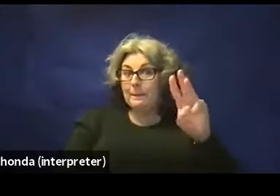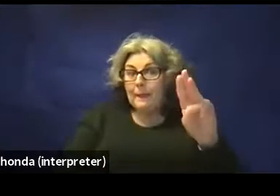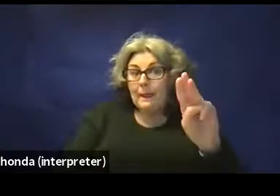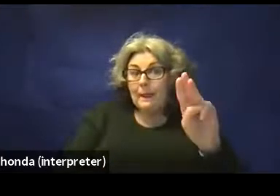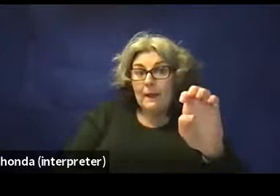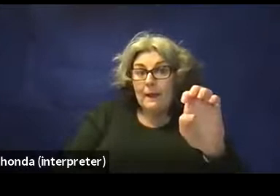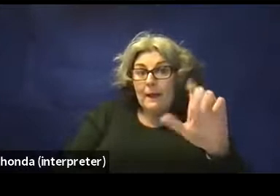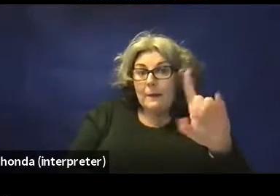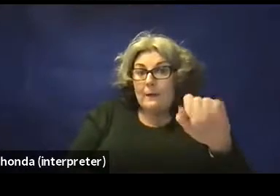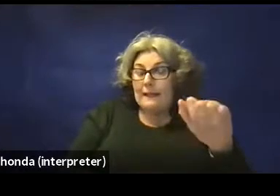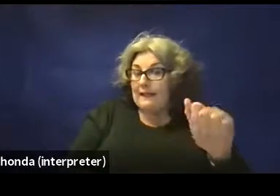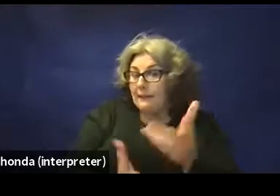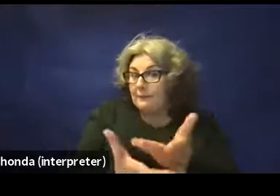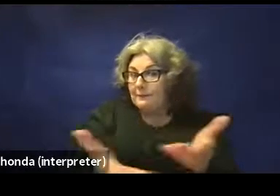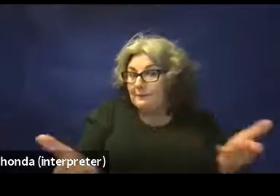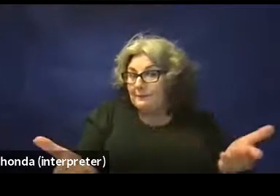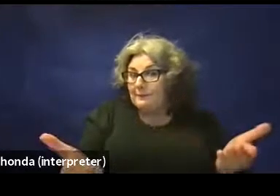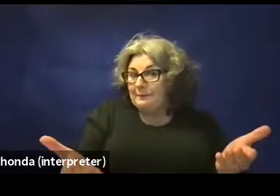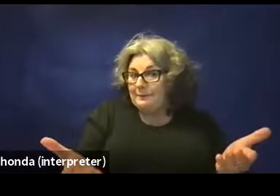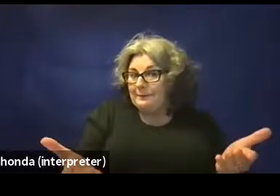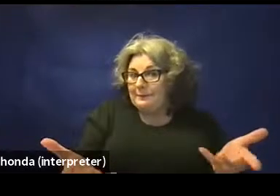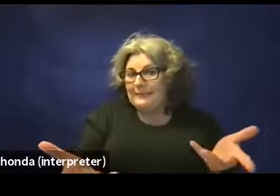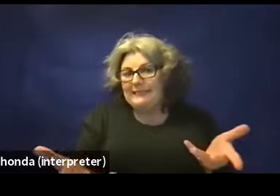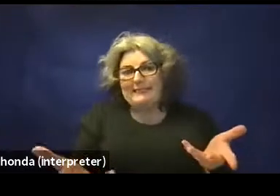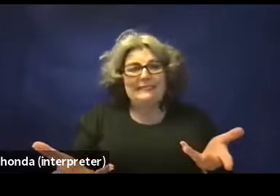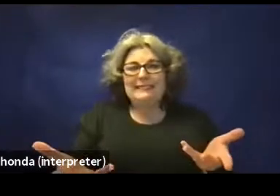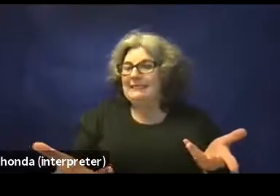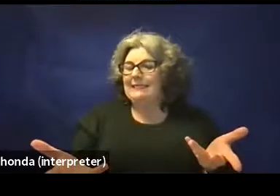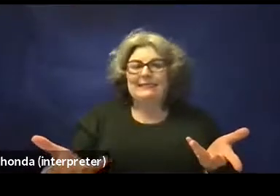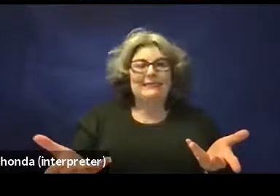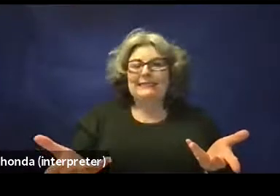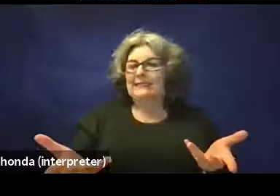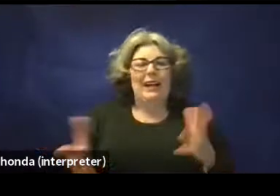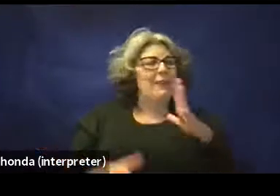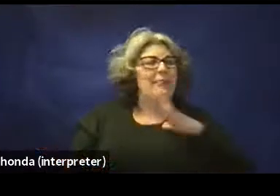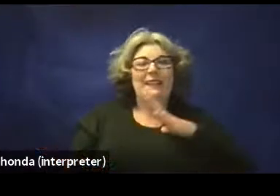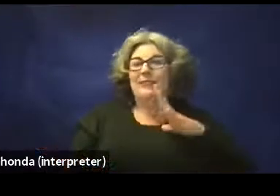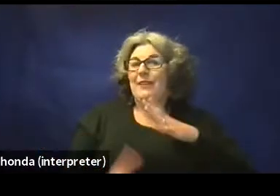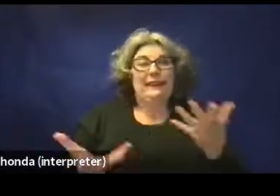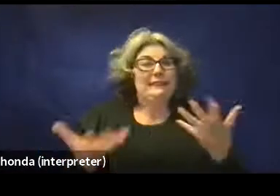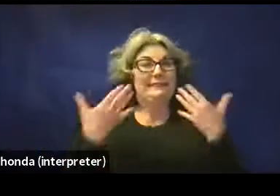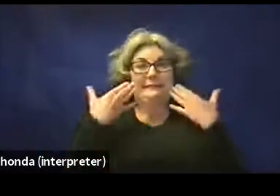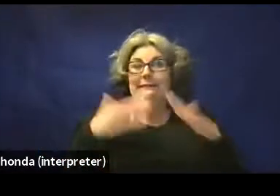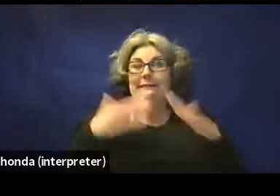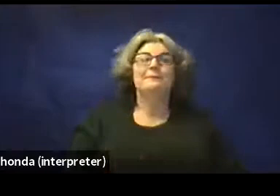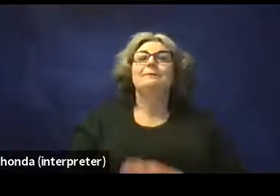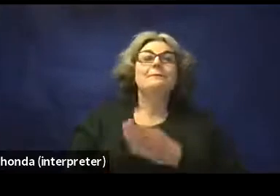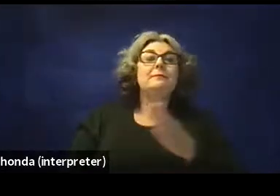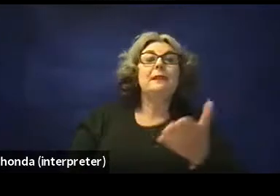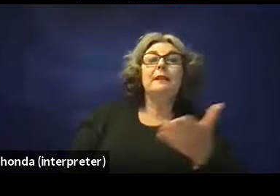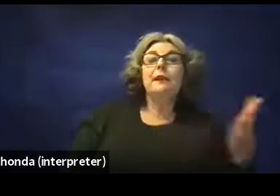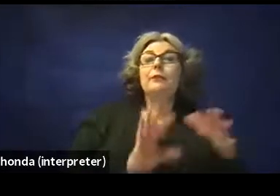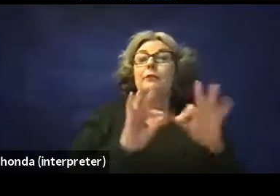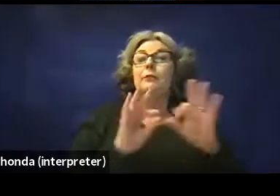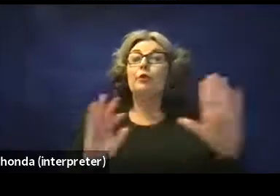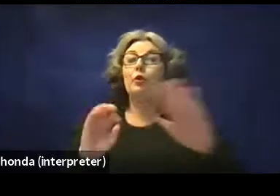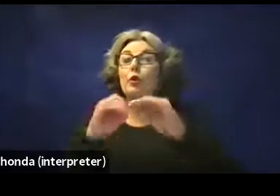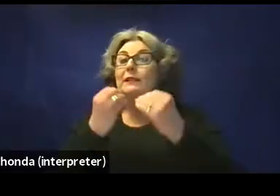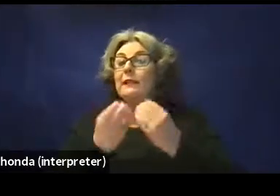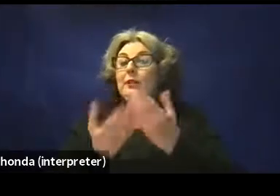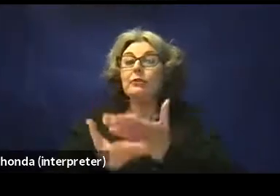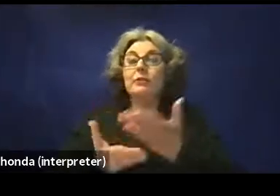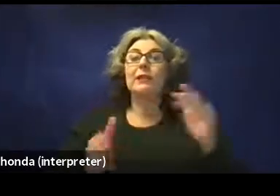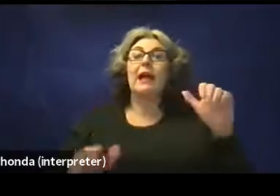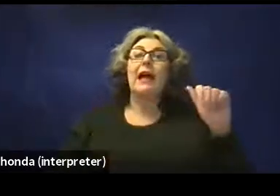any insight on that, or not so much? That's fine. Anybody else want to talk about that, or something that their organization's looking at?